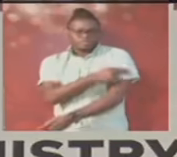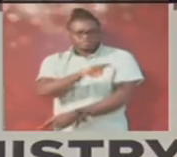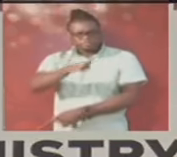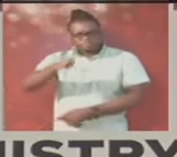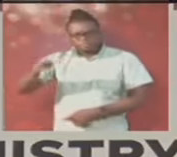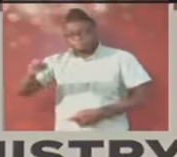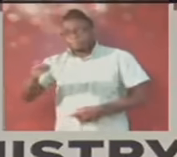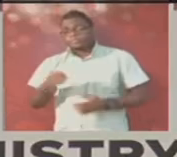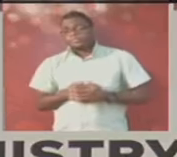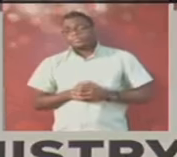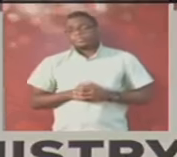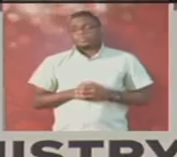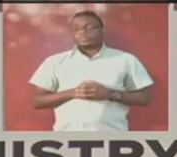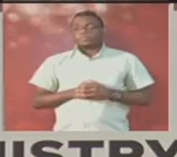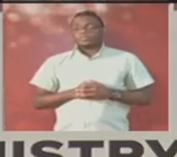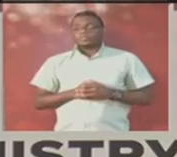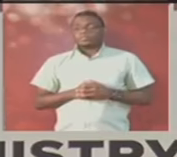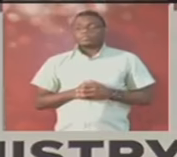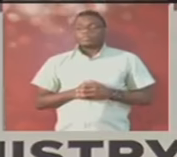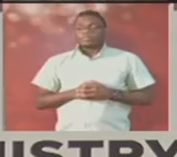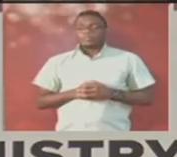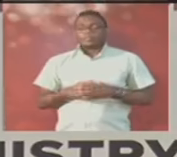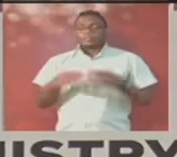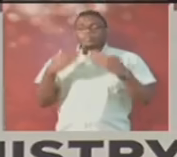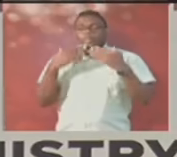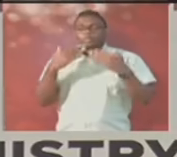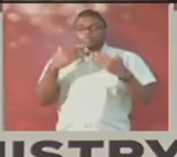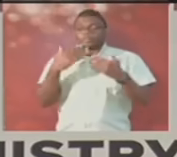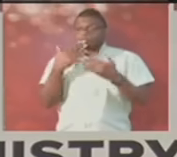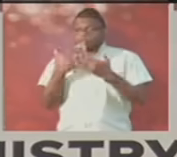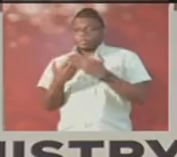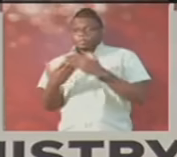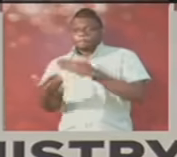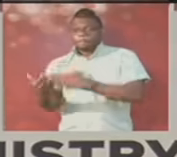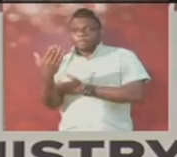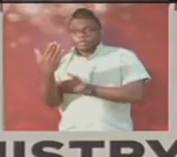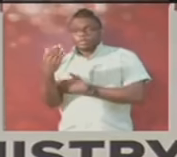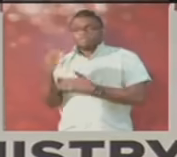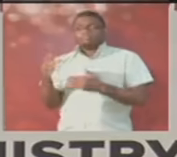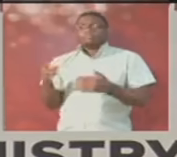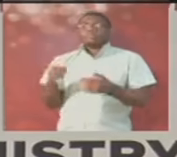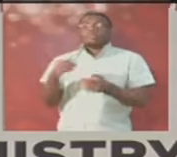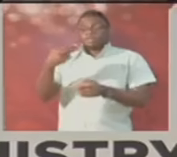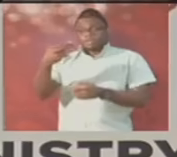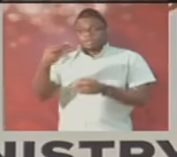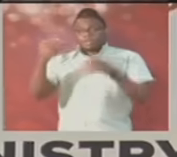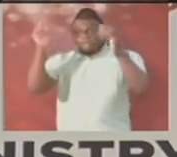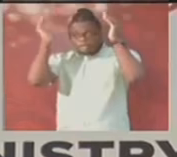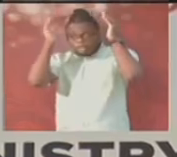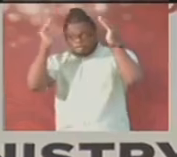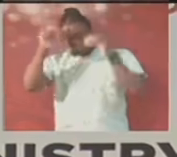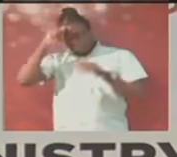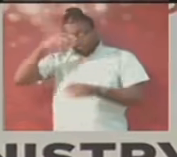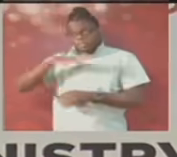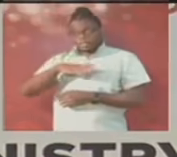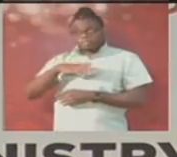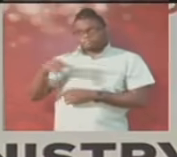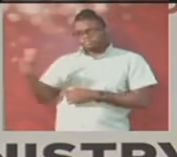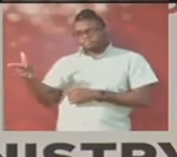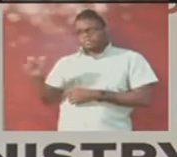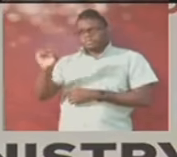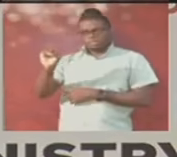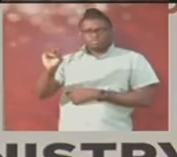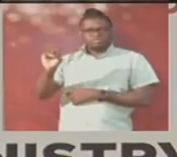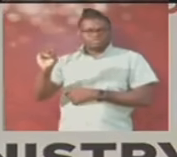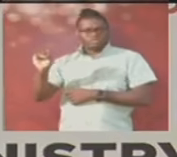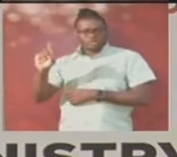Mr. Alexander. Good morning to my colleagues, Dr. Heinz and Mr. Roshan C Ramsey from the Ministry of Health. Good morning